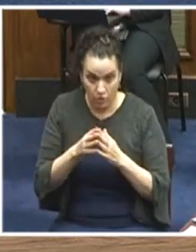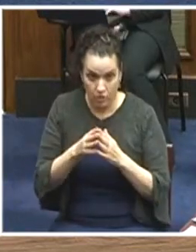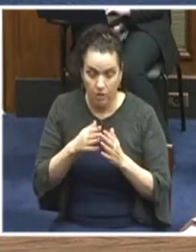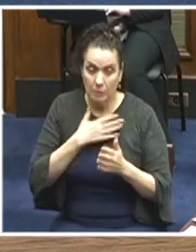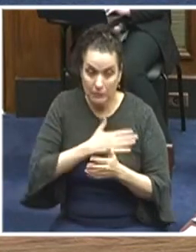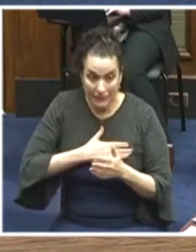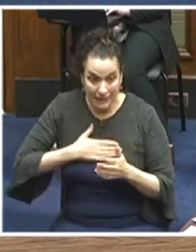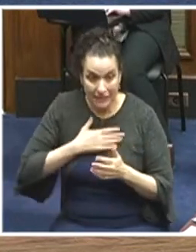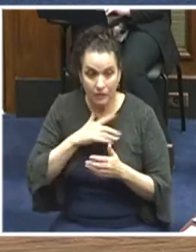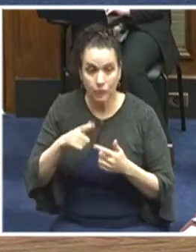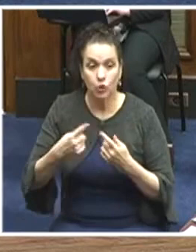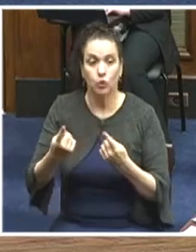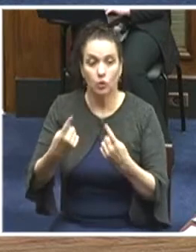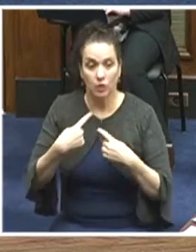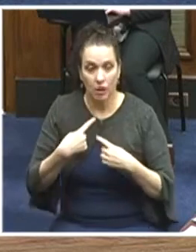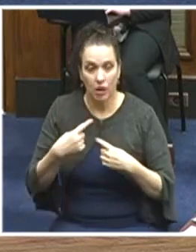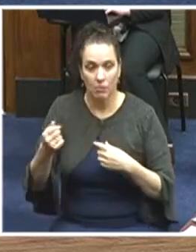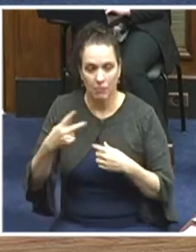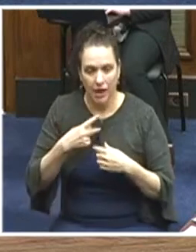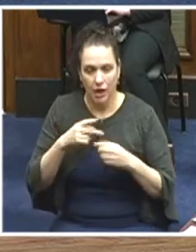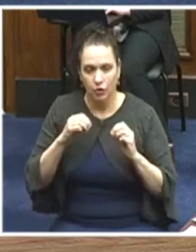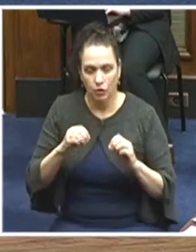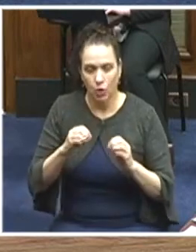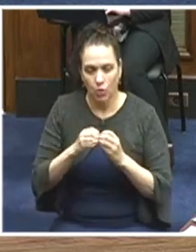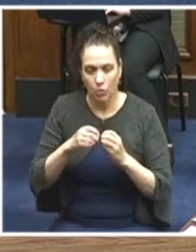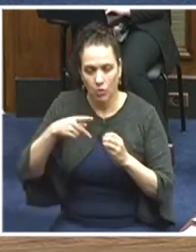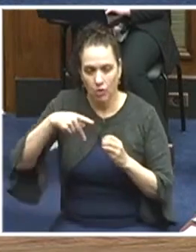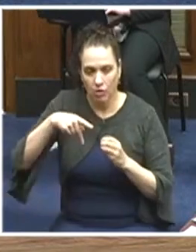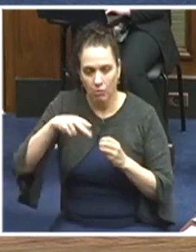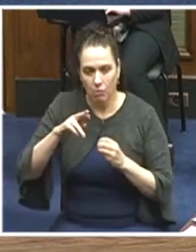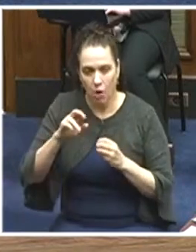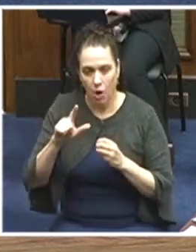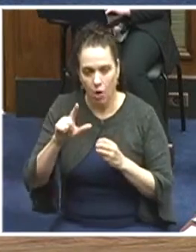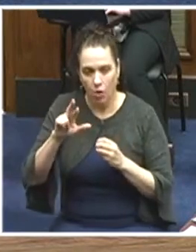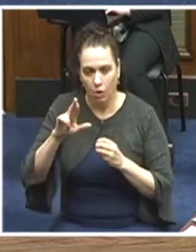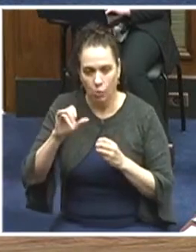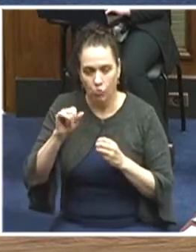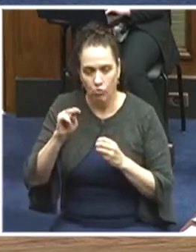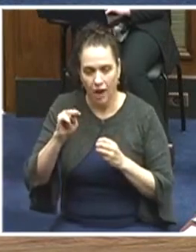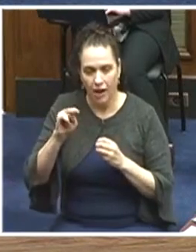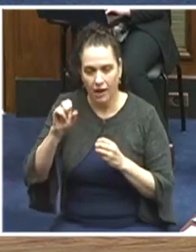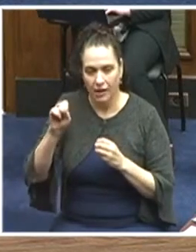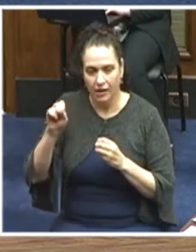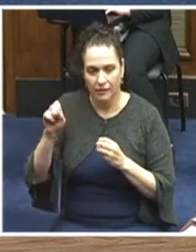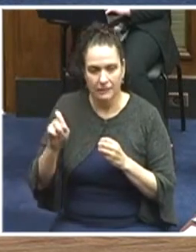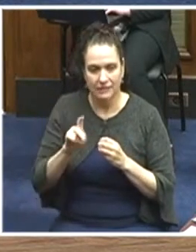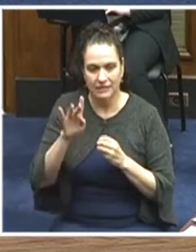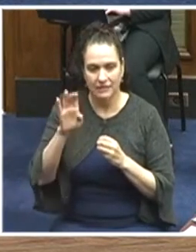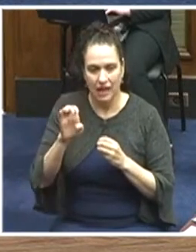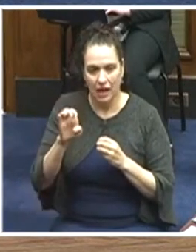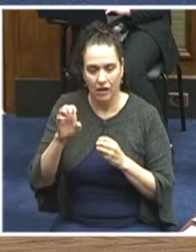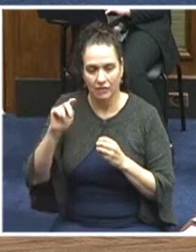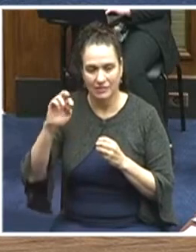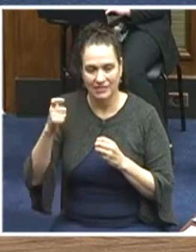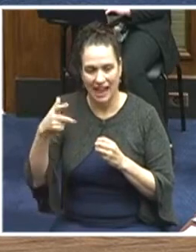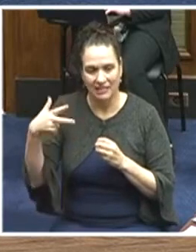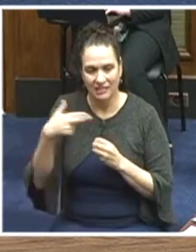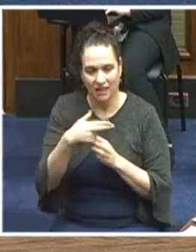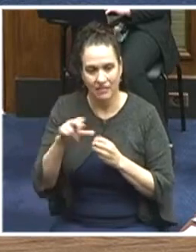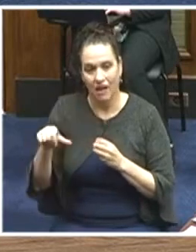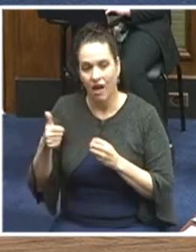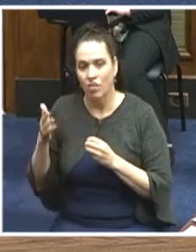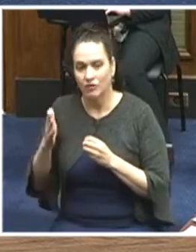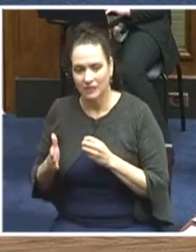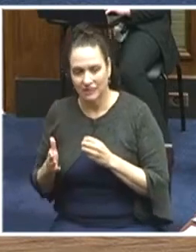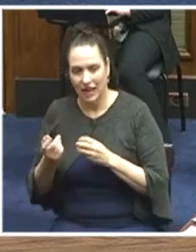God, no more Paul Ryan-style tax cuts, which the other side will just eliminate or destroy by